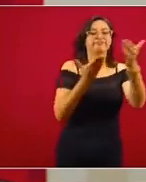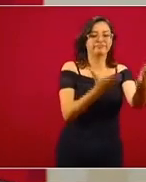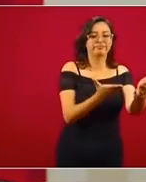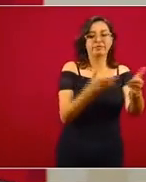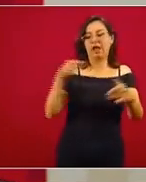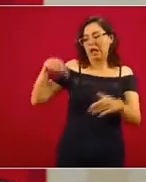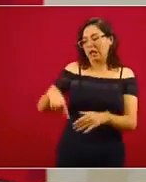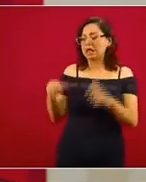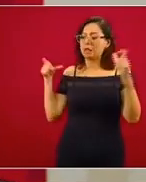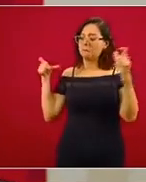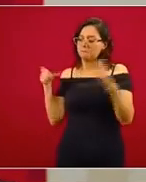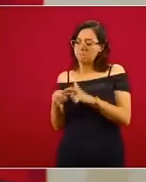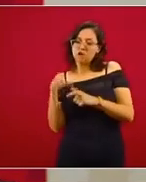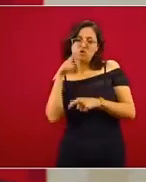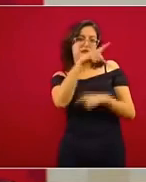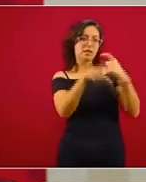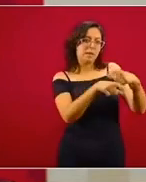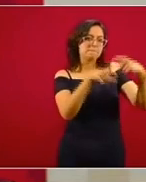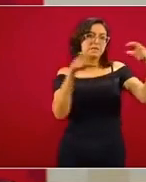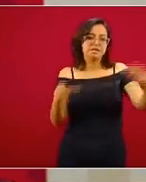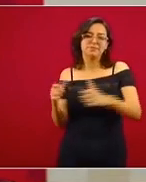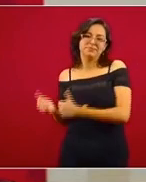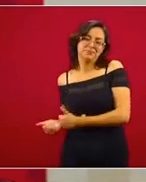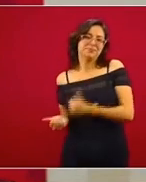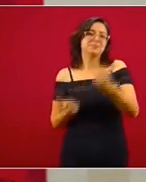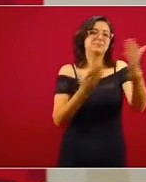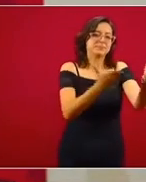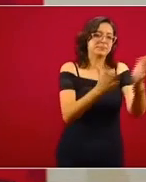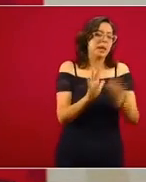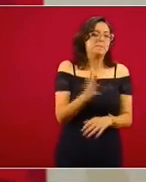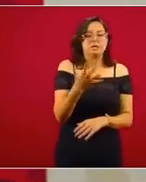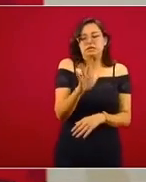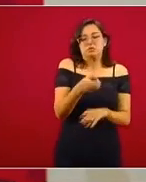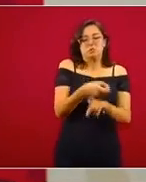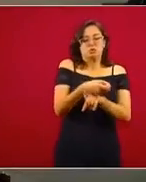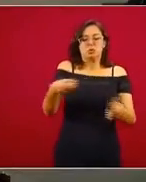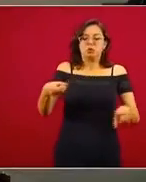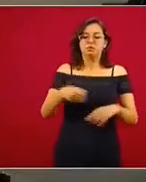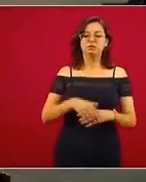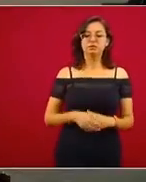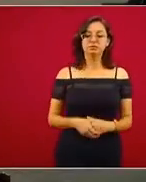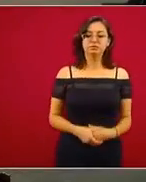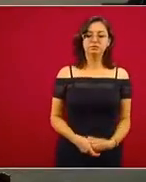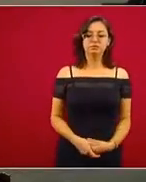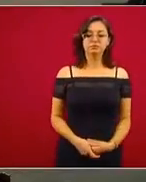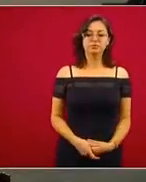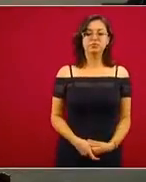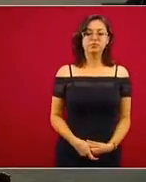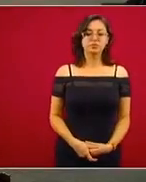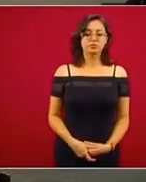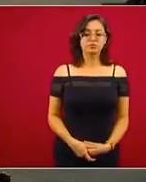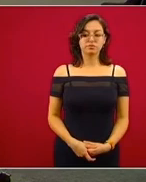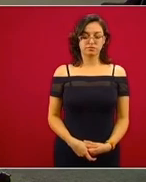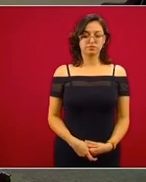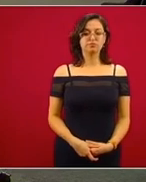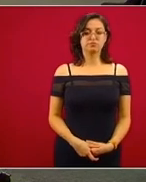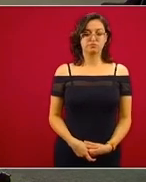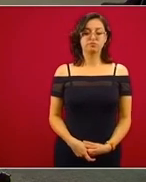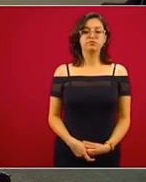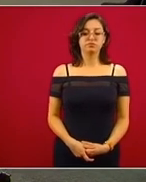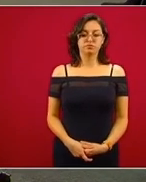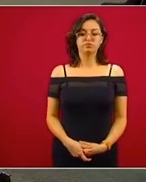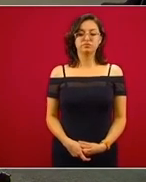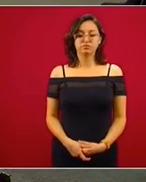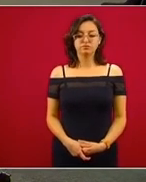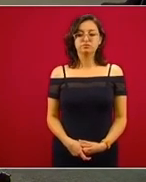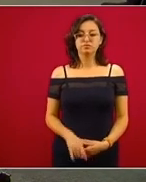to send those to where they're needed. That's basically the organizational framework that we're using. Yes,